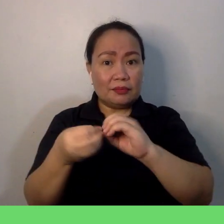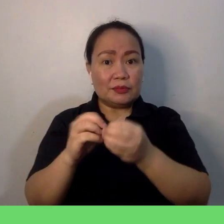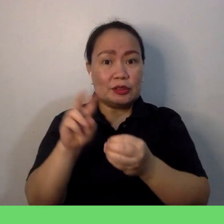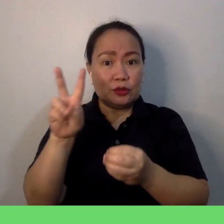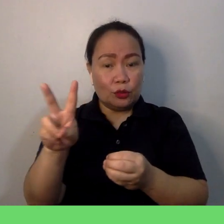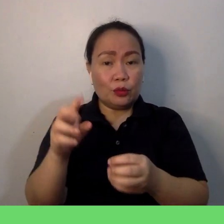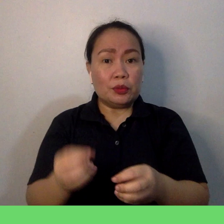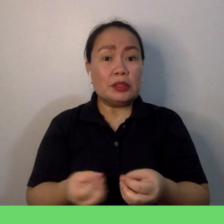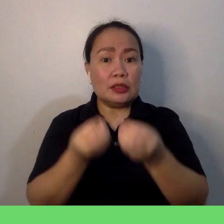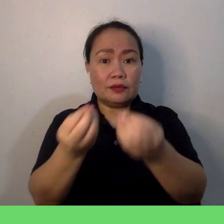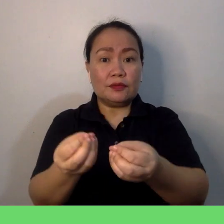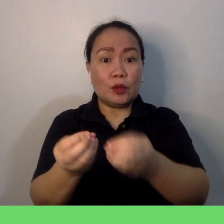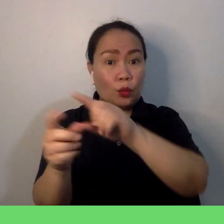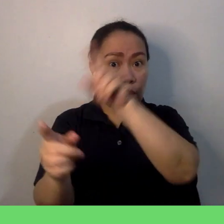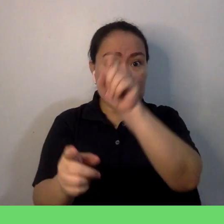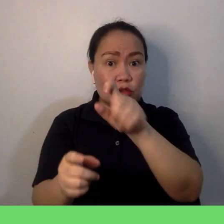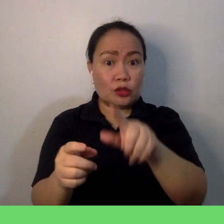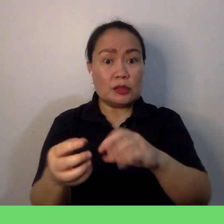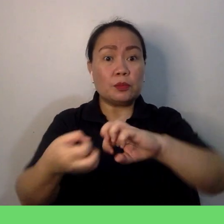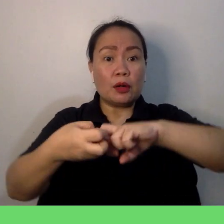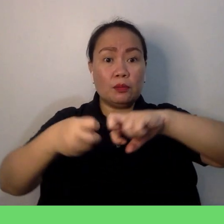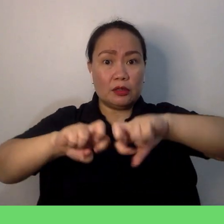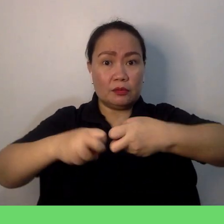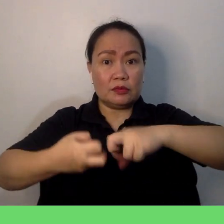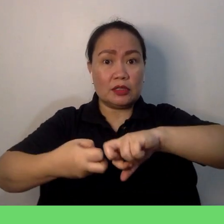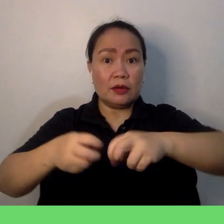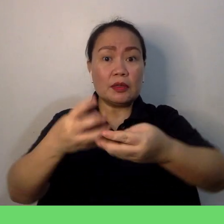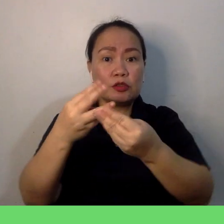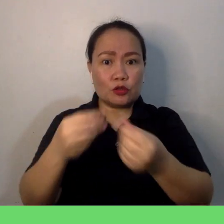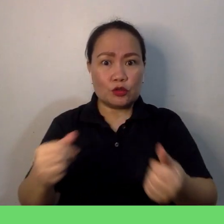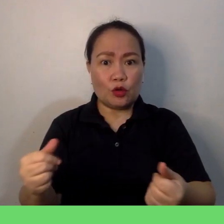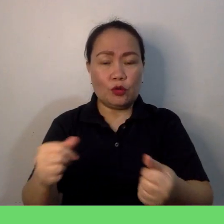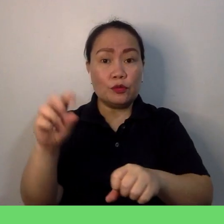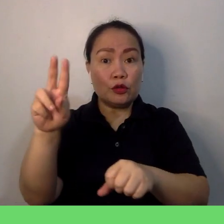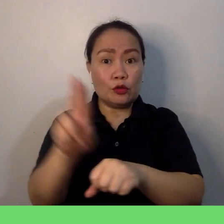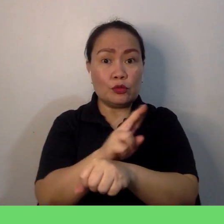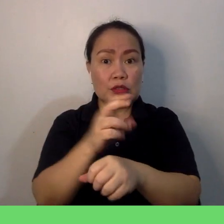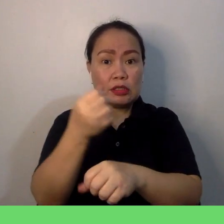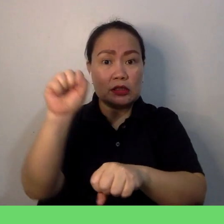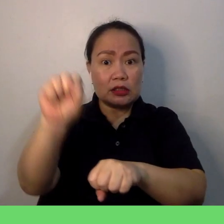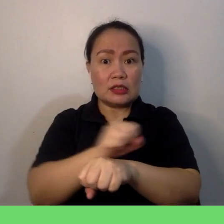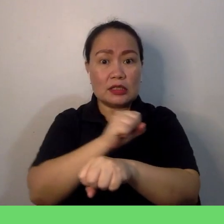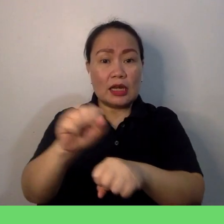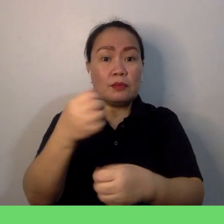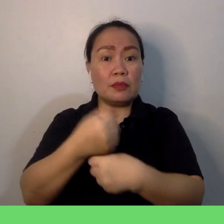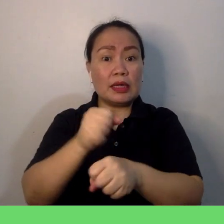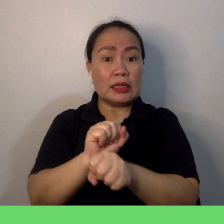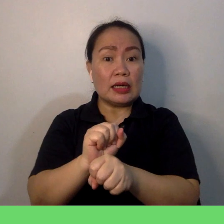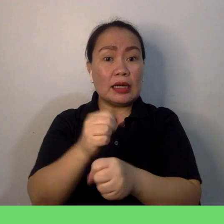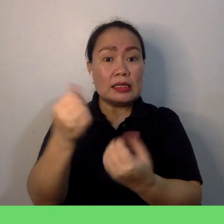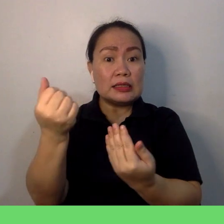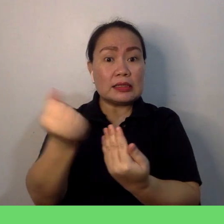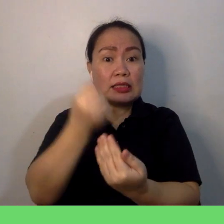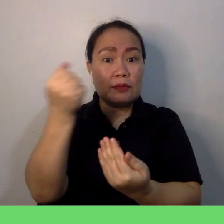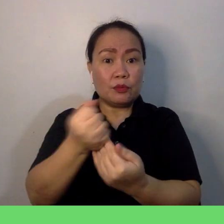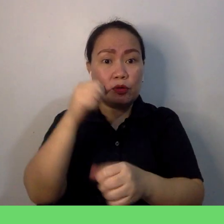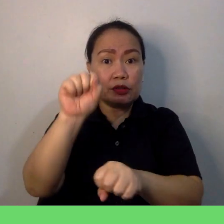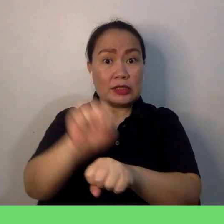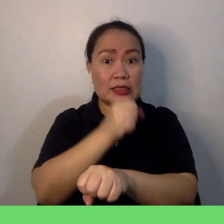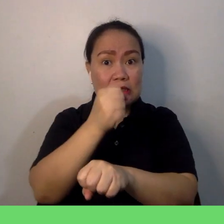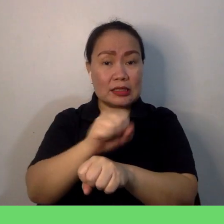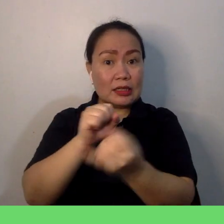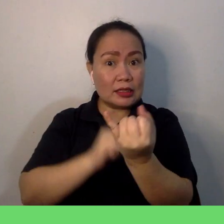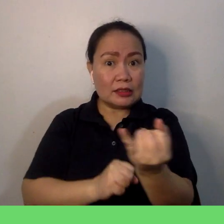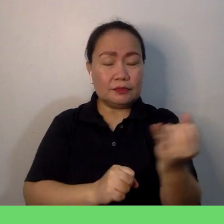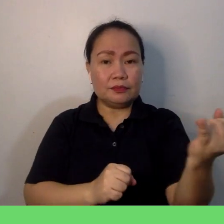and problems that can be solved using statistics, and we will formulate simple statistical instrument. Before we proceed, don't forget